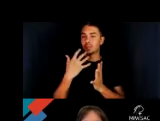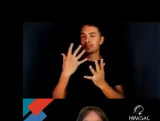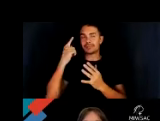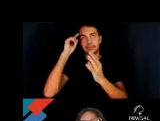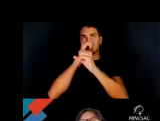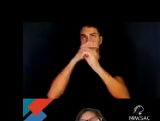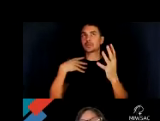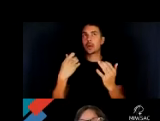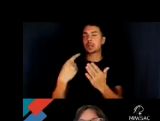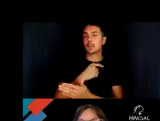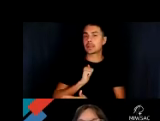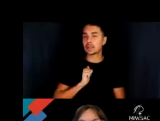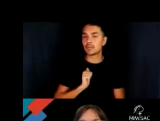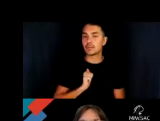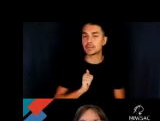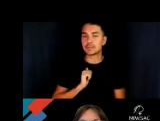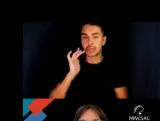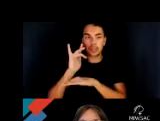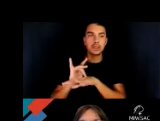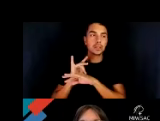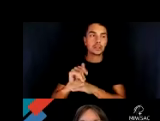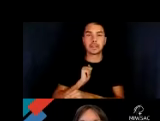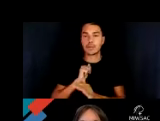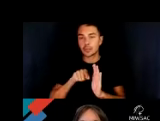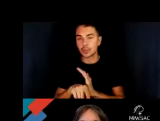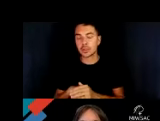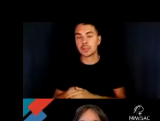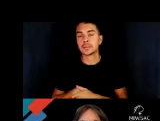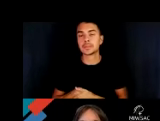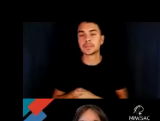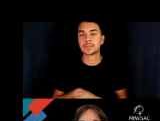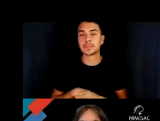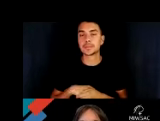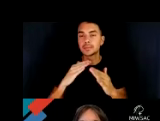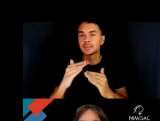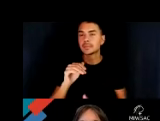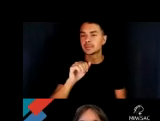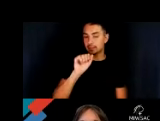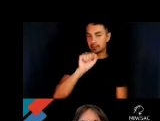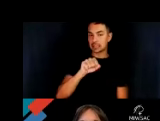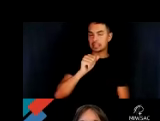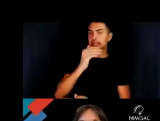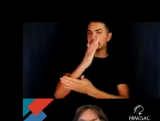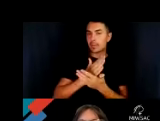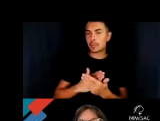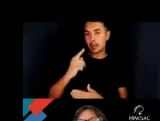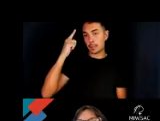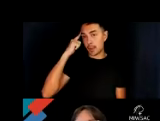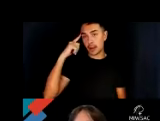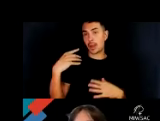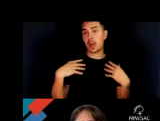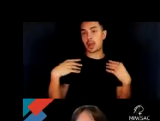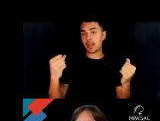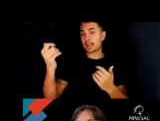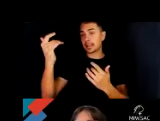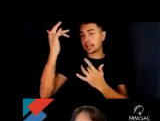And I think here's where we start to see kind of some of the mental like health